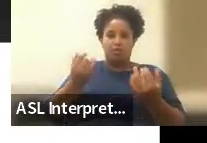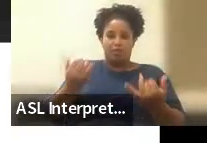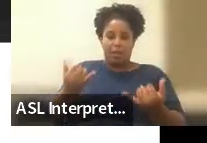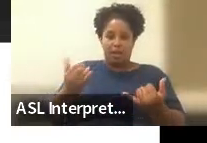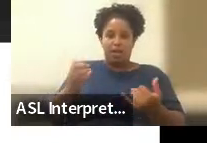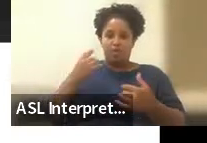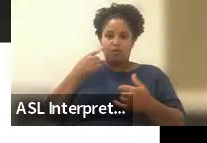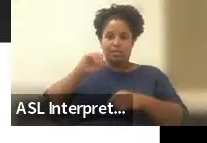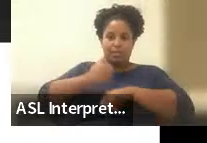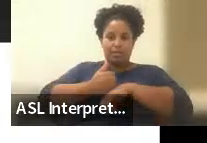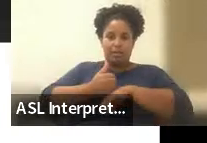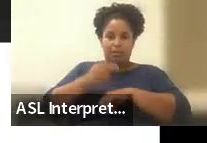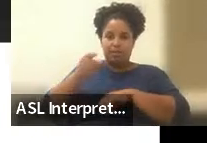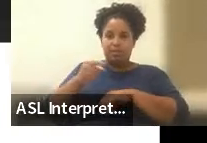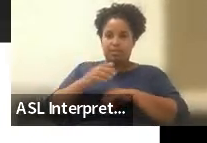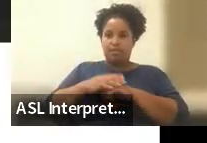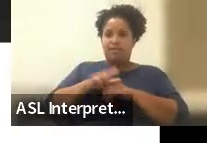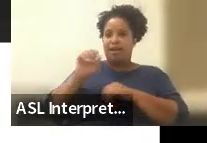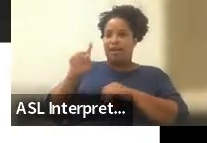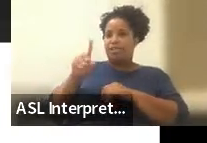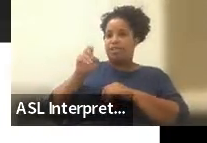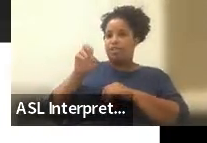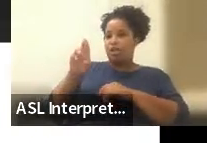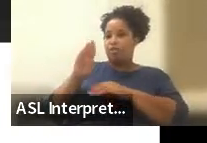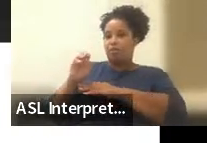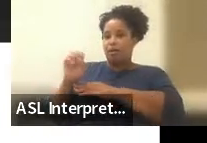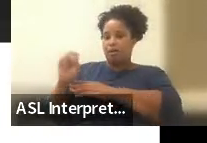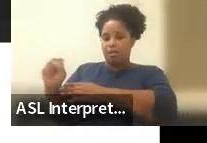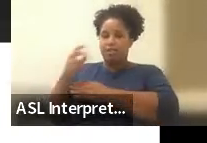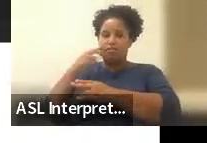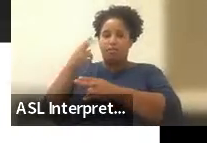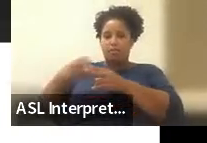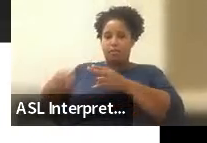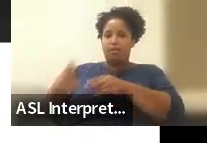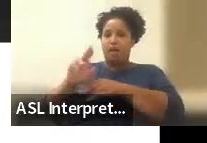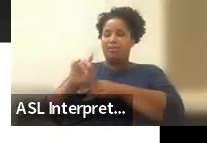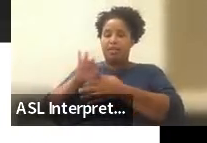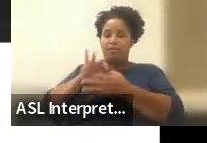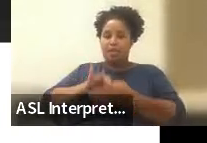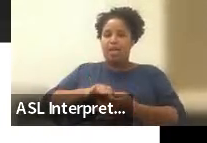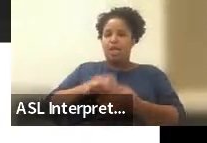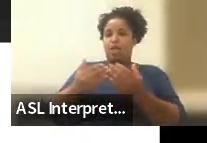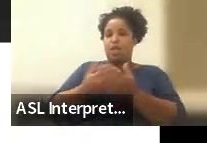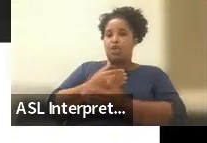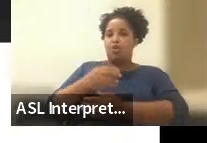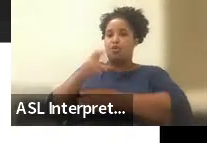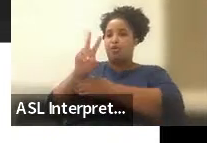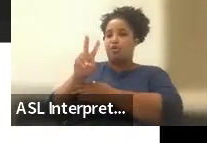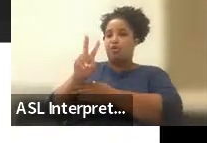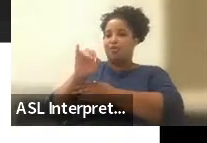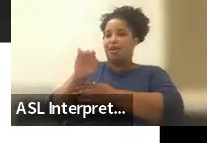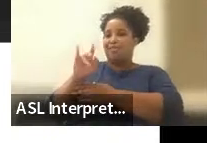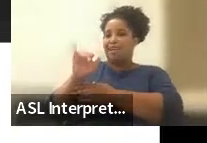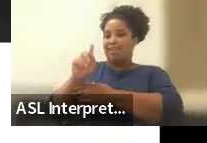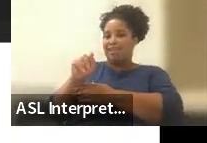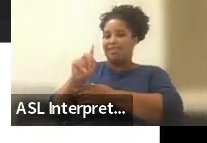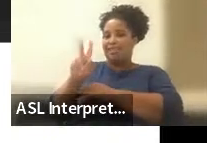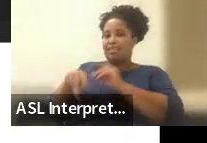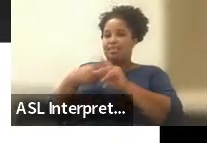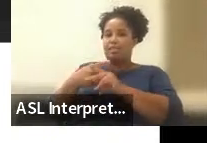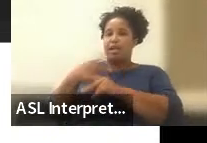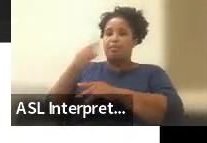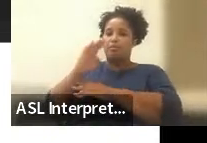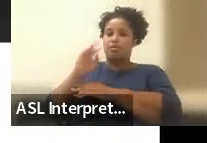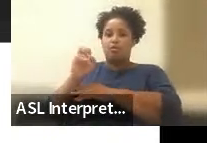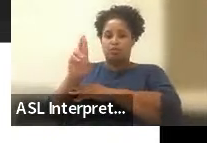this up, I've asked Dr. Moss, he's going to give just a very brief update on the new bivalent booster and to talk about that.